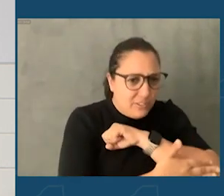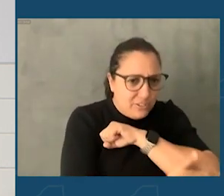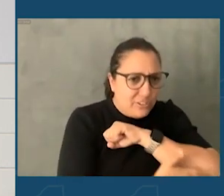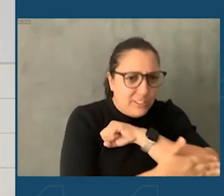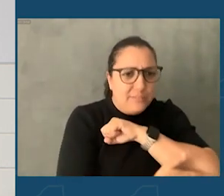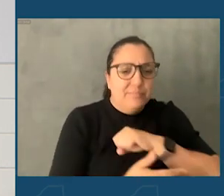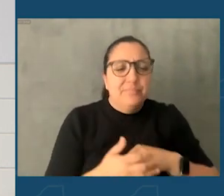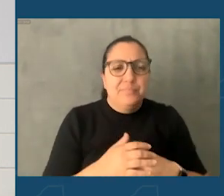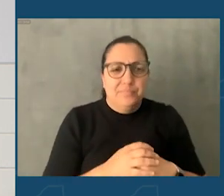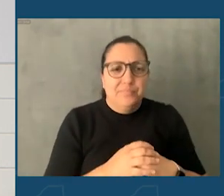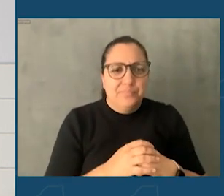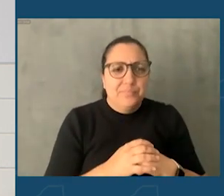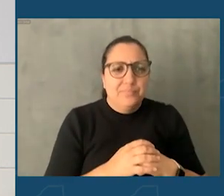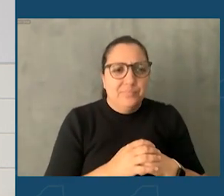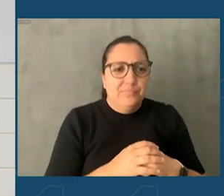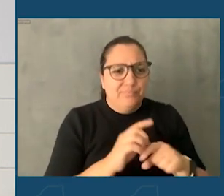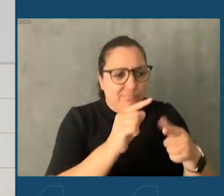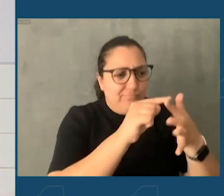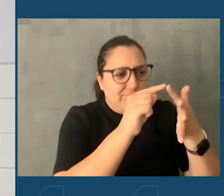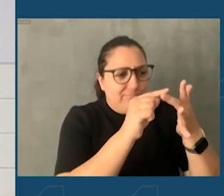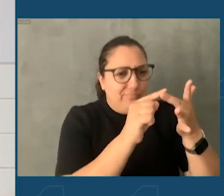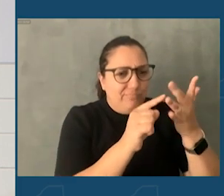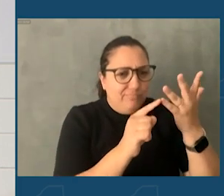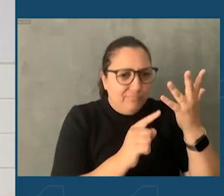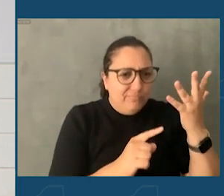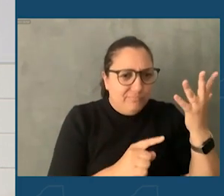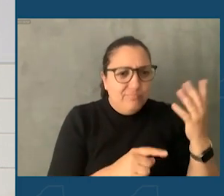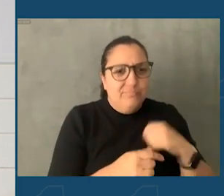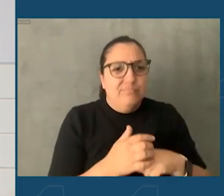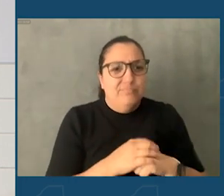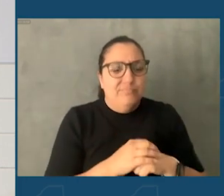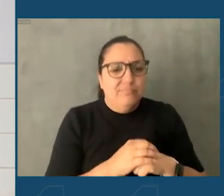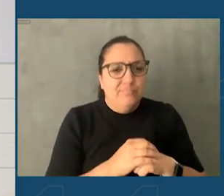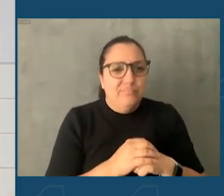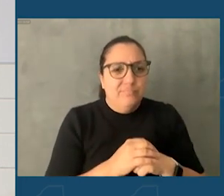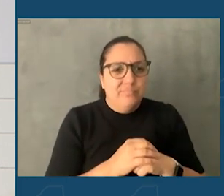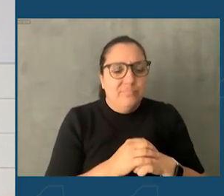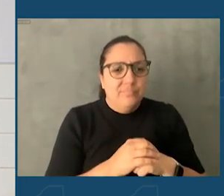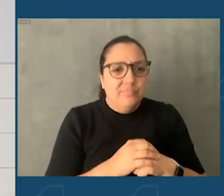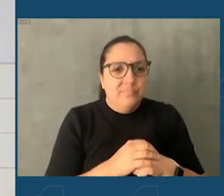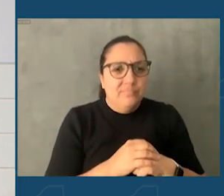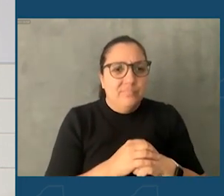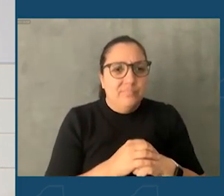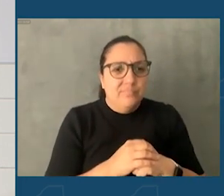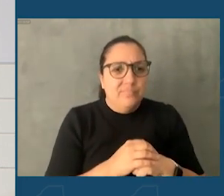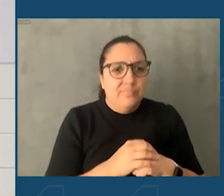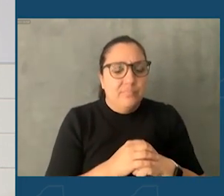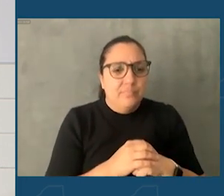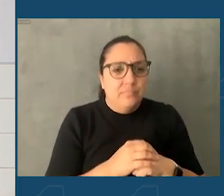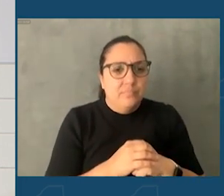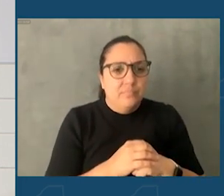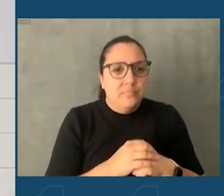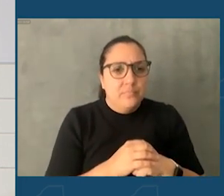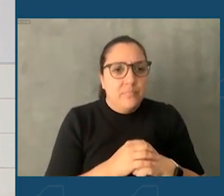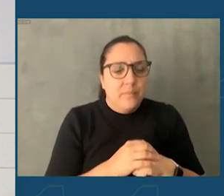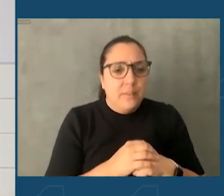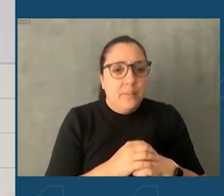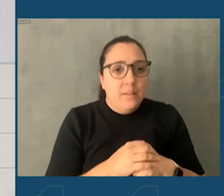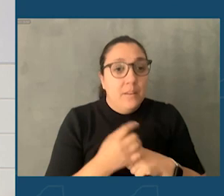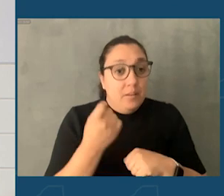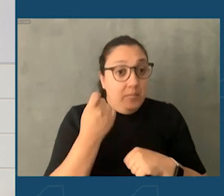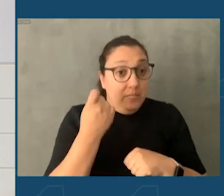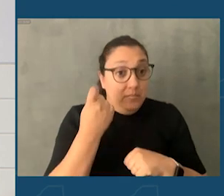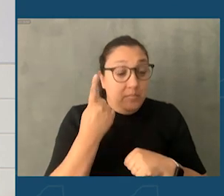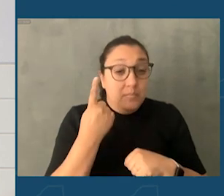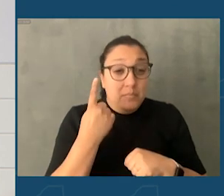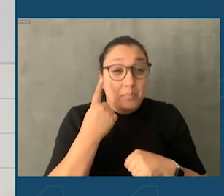South Sudan, Cameroon, and other nations. Given the continuing worsening humanitarian crisis